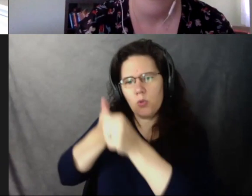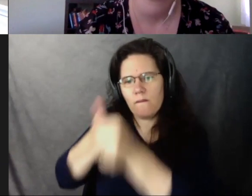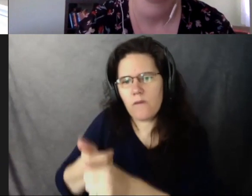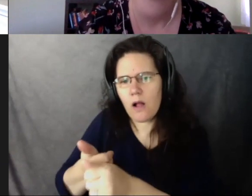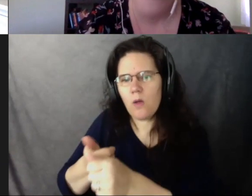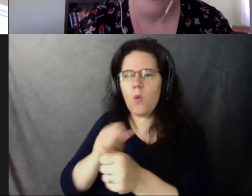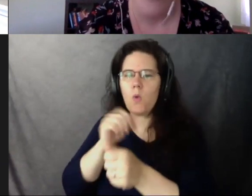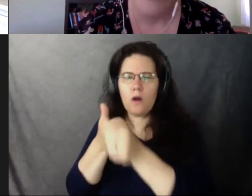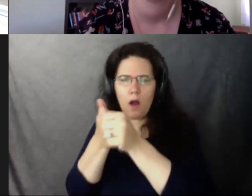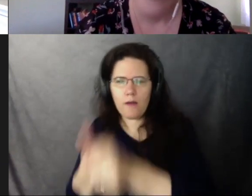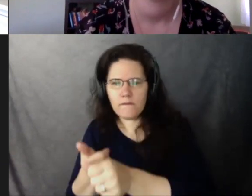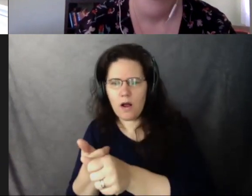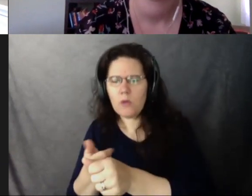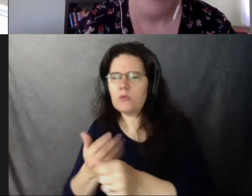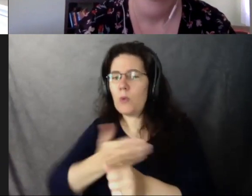country.